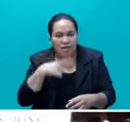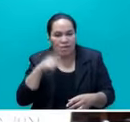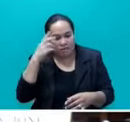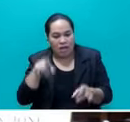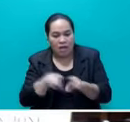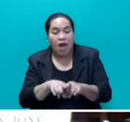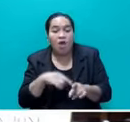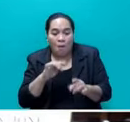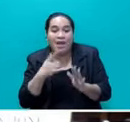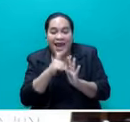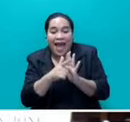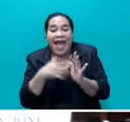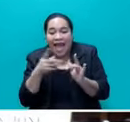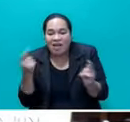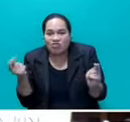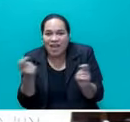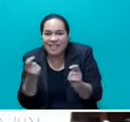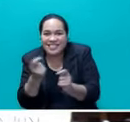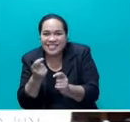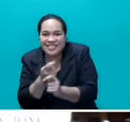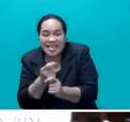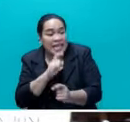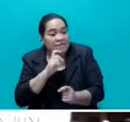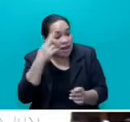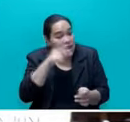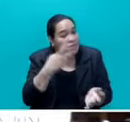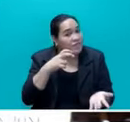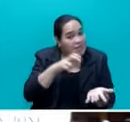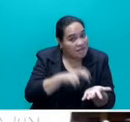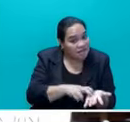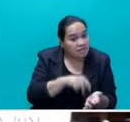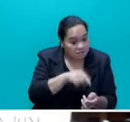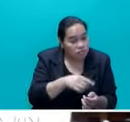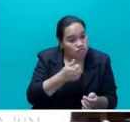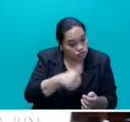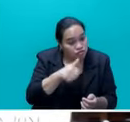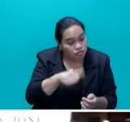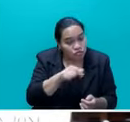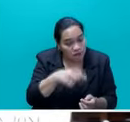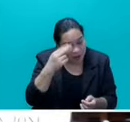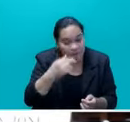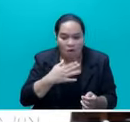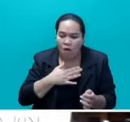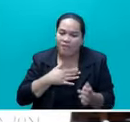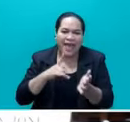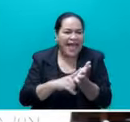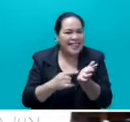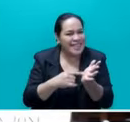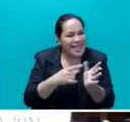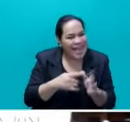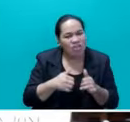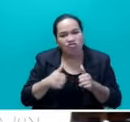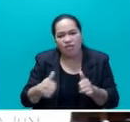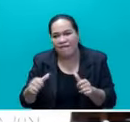into place. What we are saying is that if that name has been registered and you're legally using that name for my LTA driving